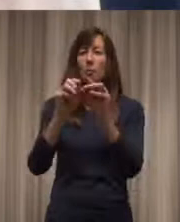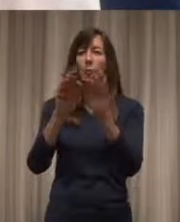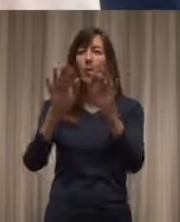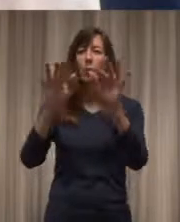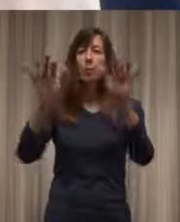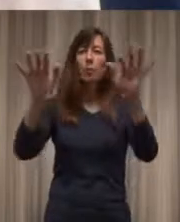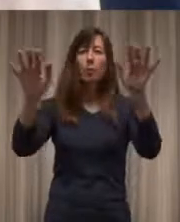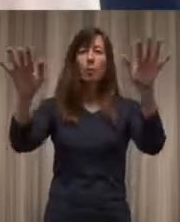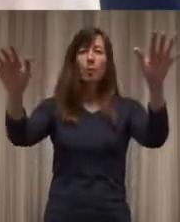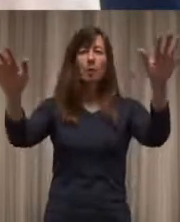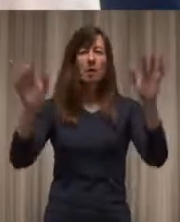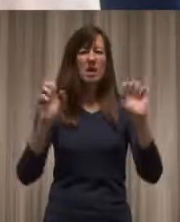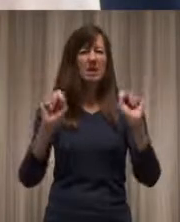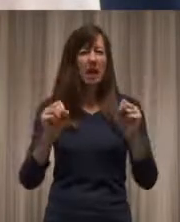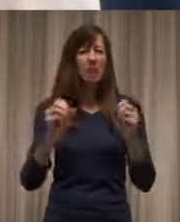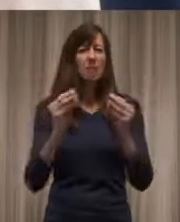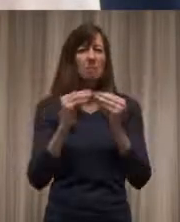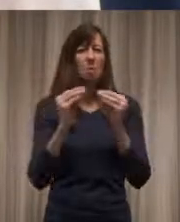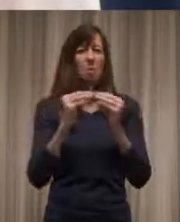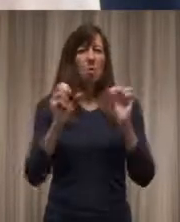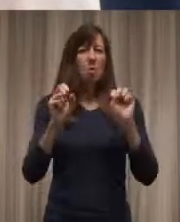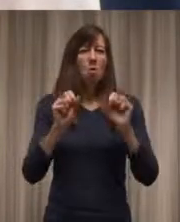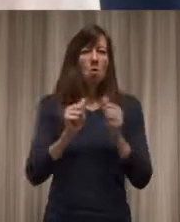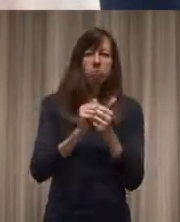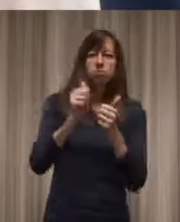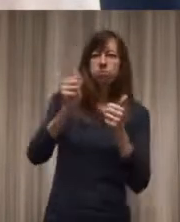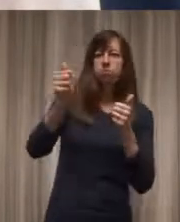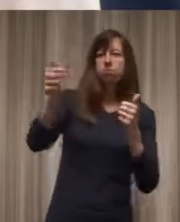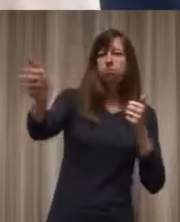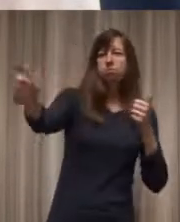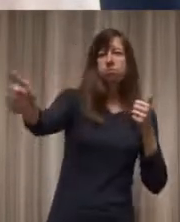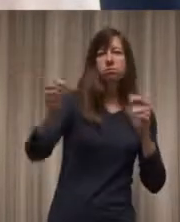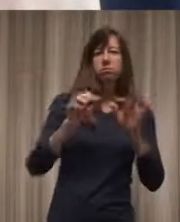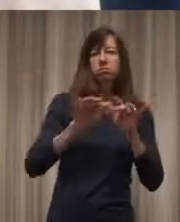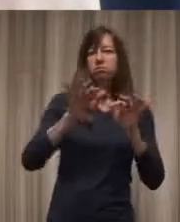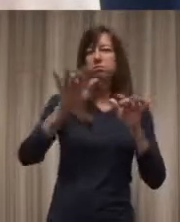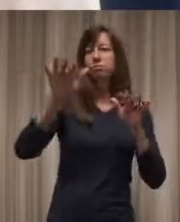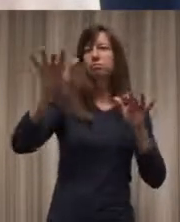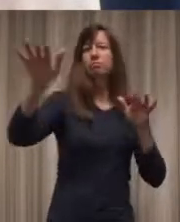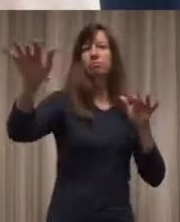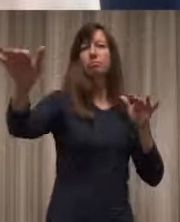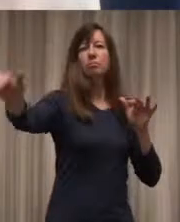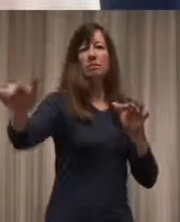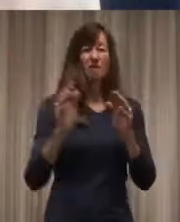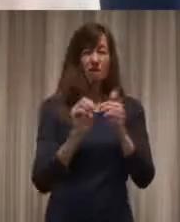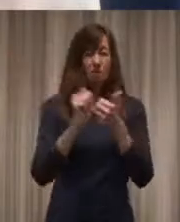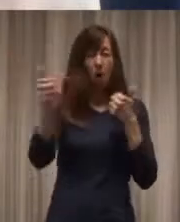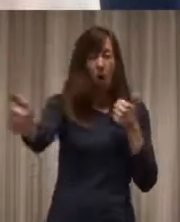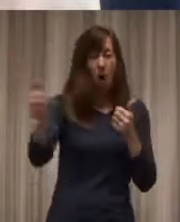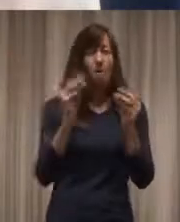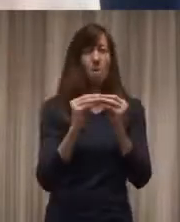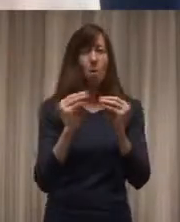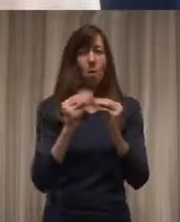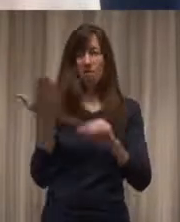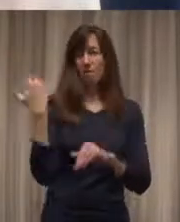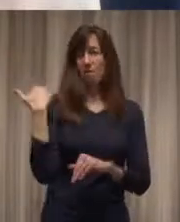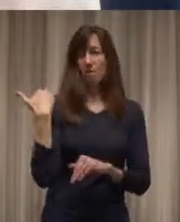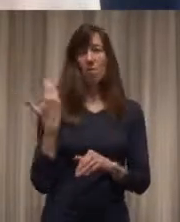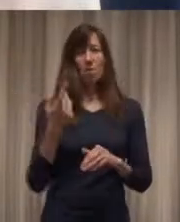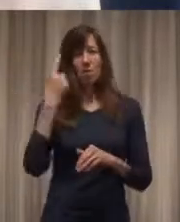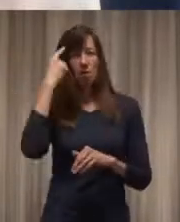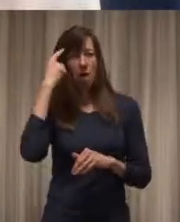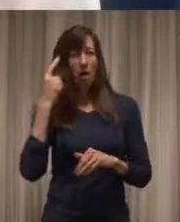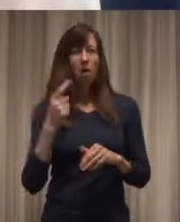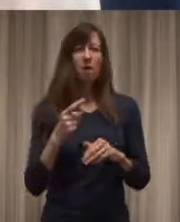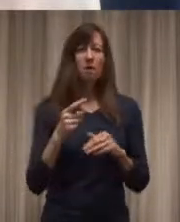further, and also meaning if you're indoors with someone for any extended period of time, the risk goes significantly